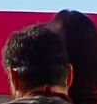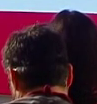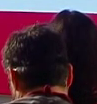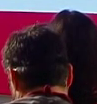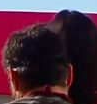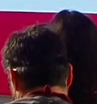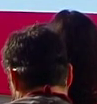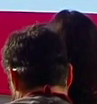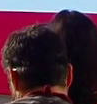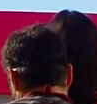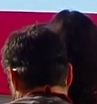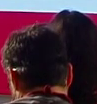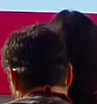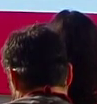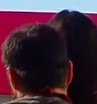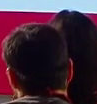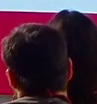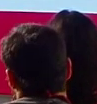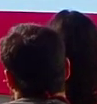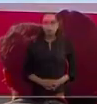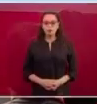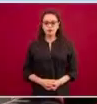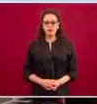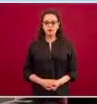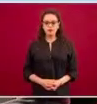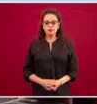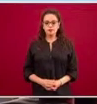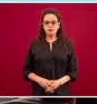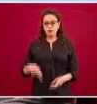symptoms began being displayed.